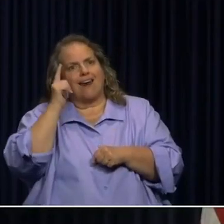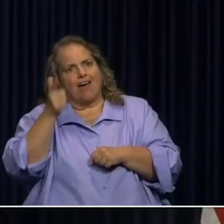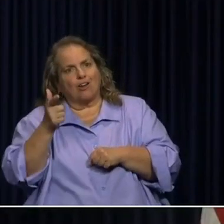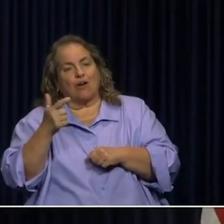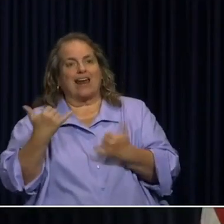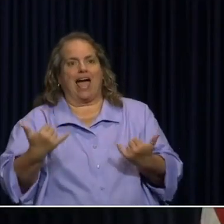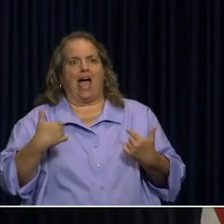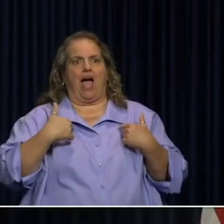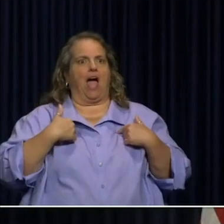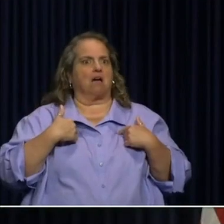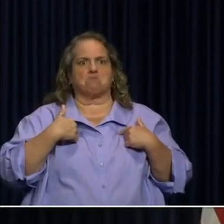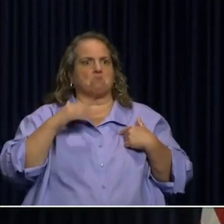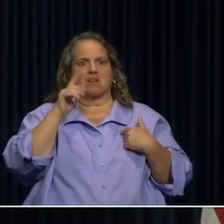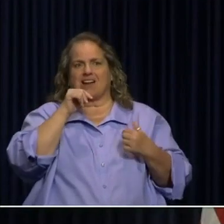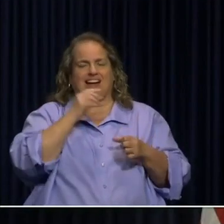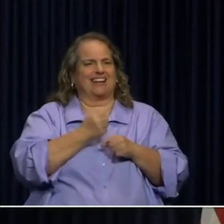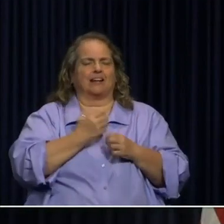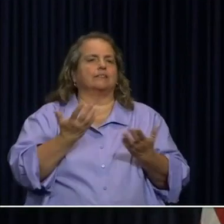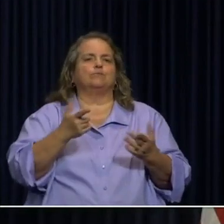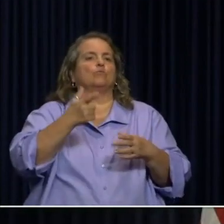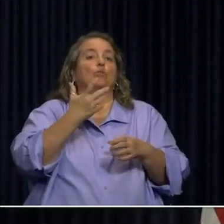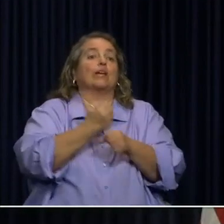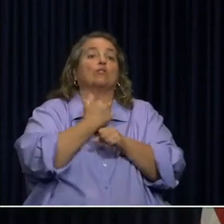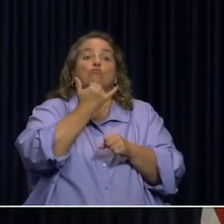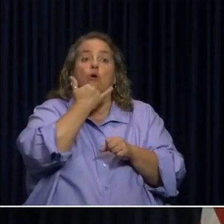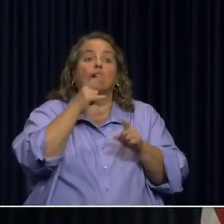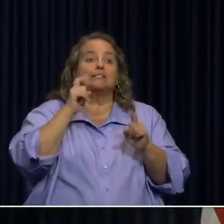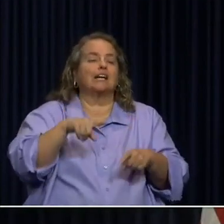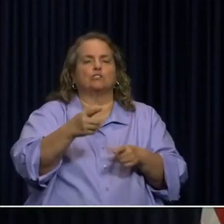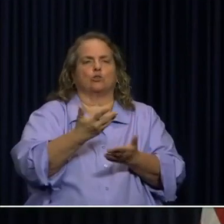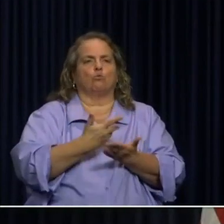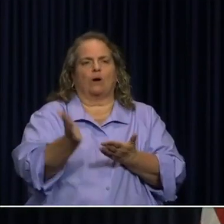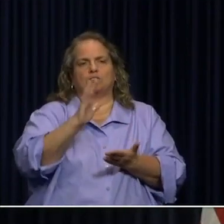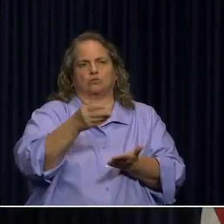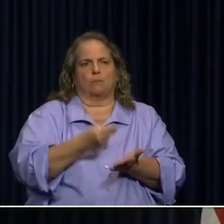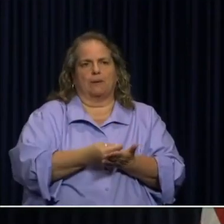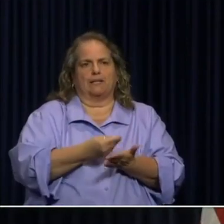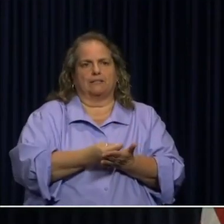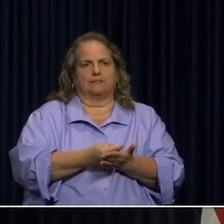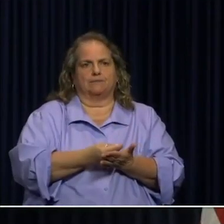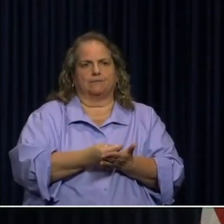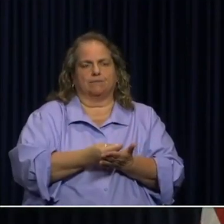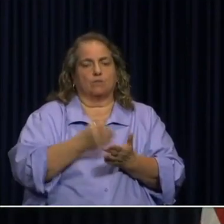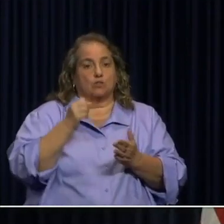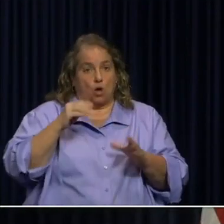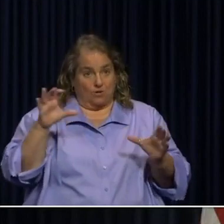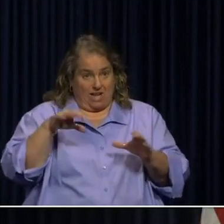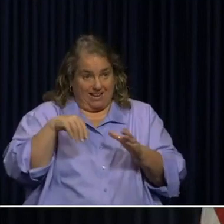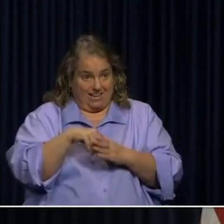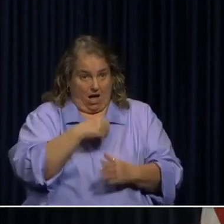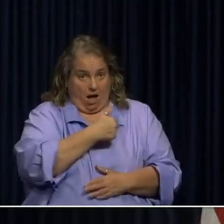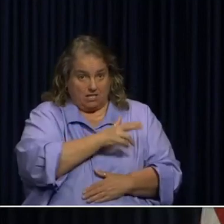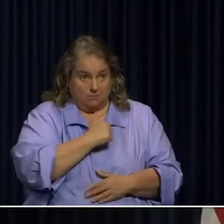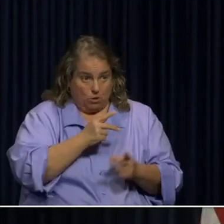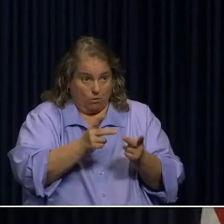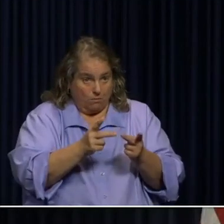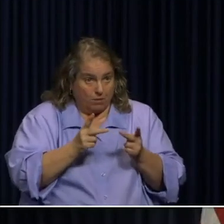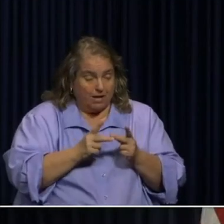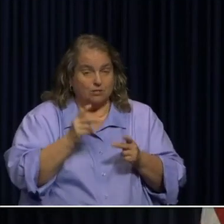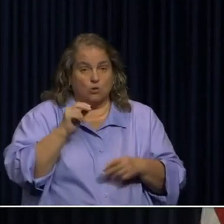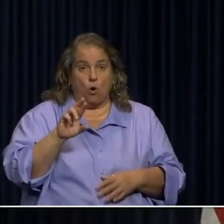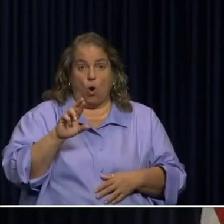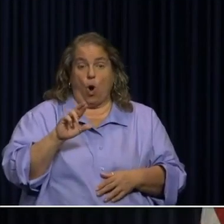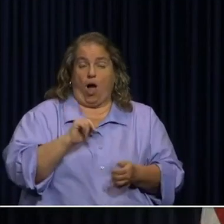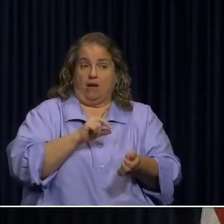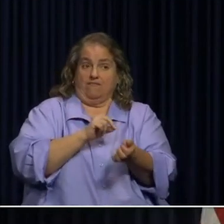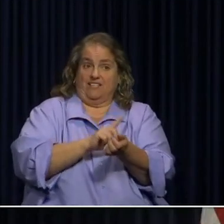wrong test, you've just wasted your money. So done in a hospital setting or with physicians who are skilled in